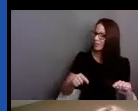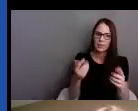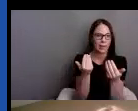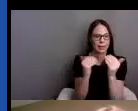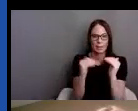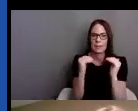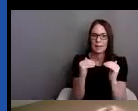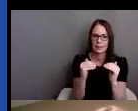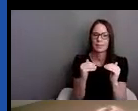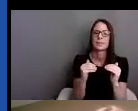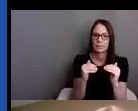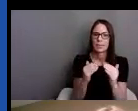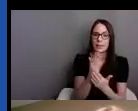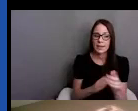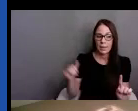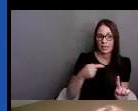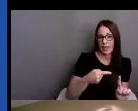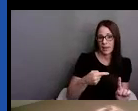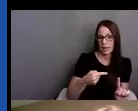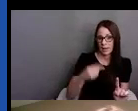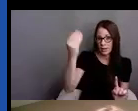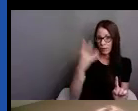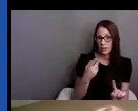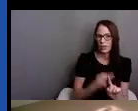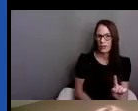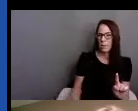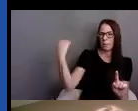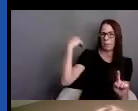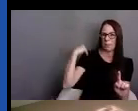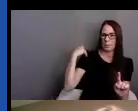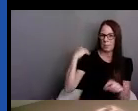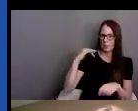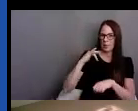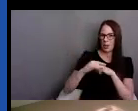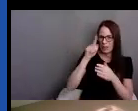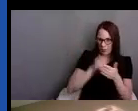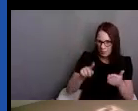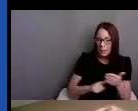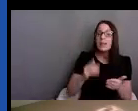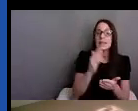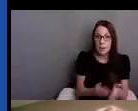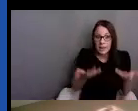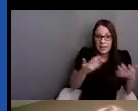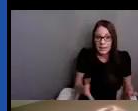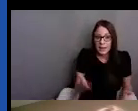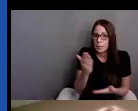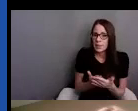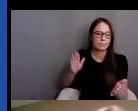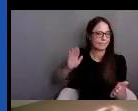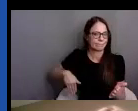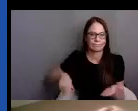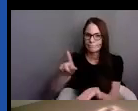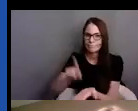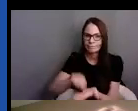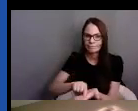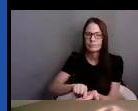that information is from some early investigations that have been done, some of which haven't been published yet. Other aspects of